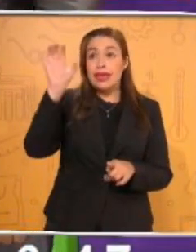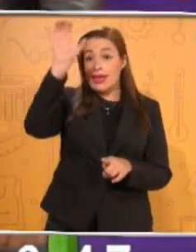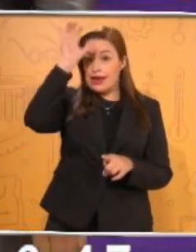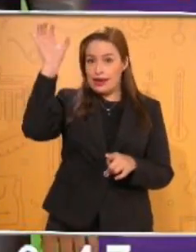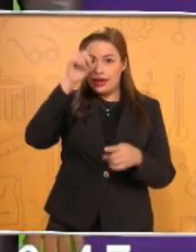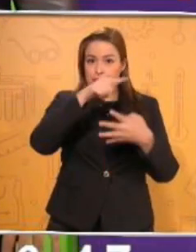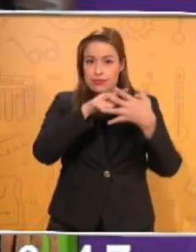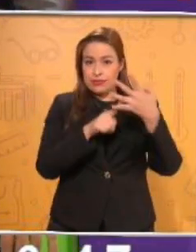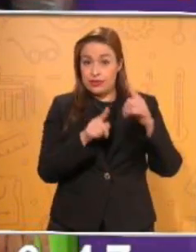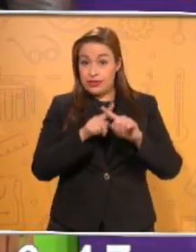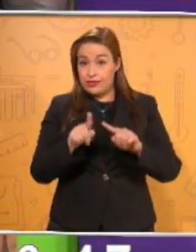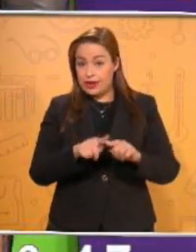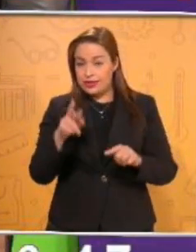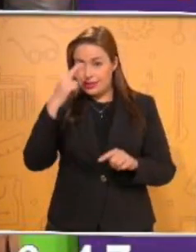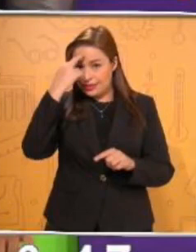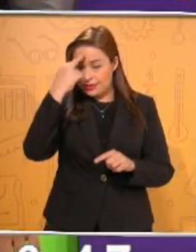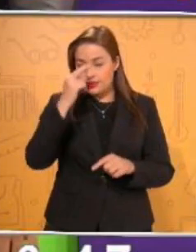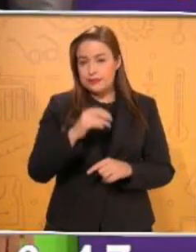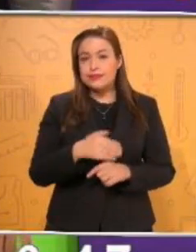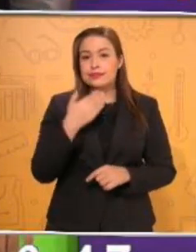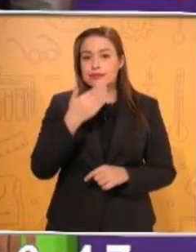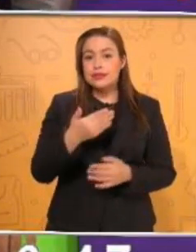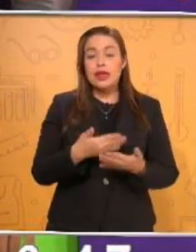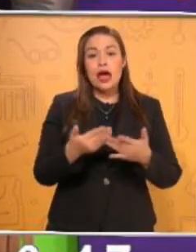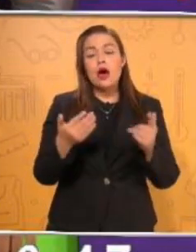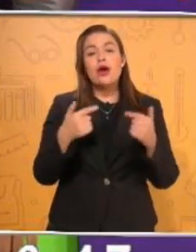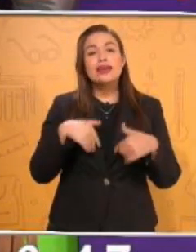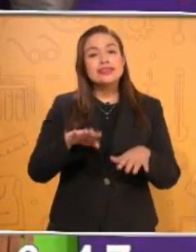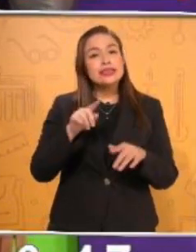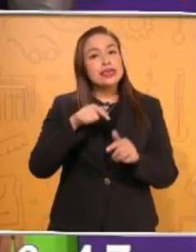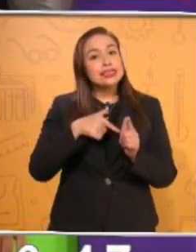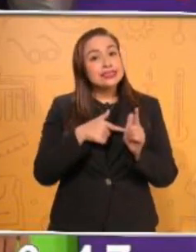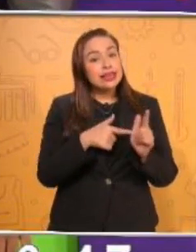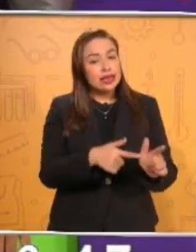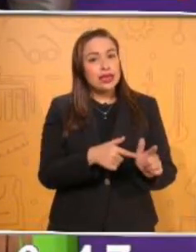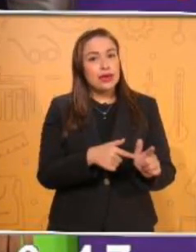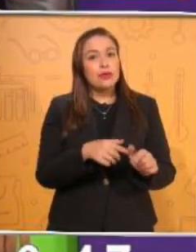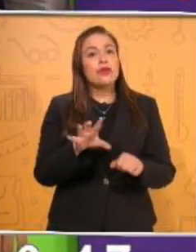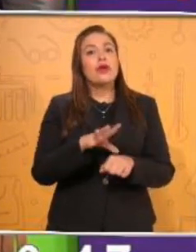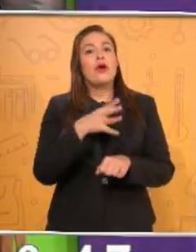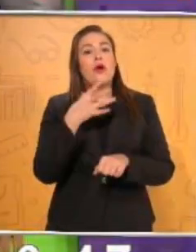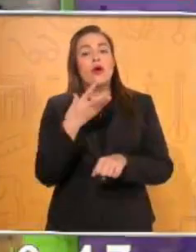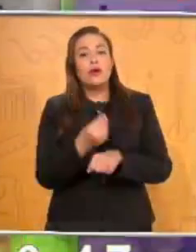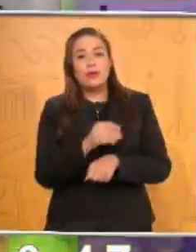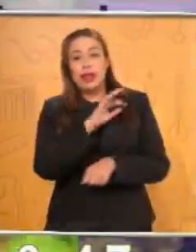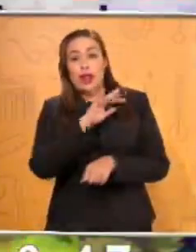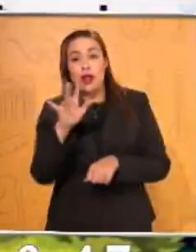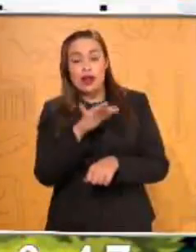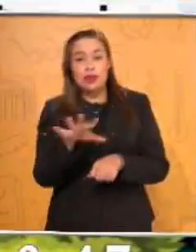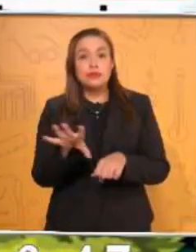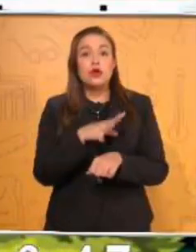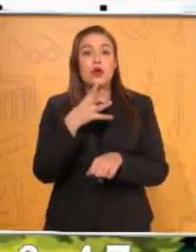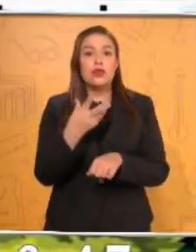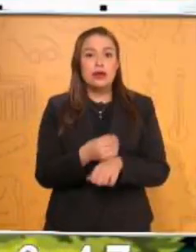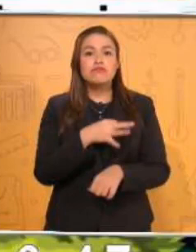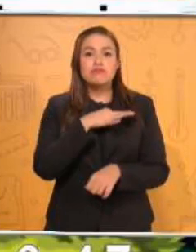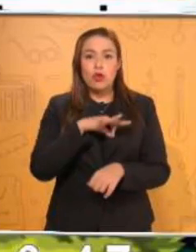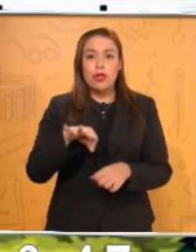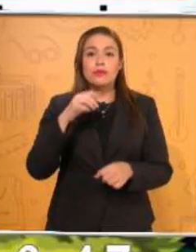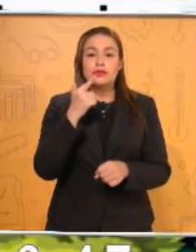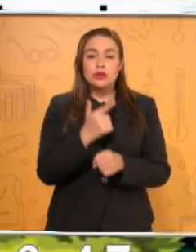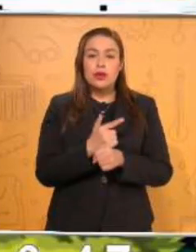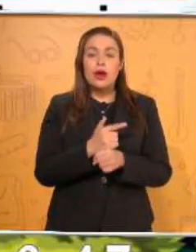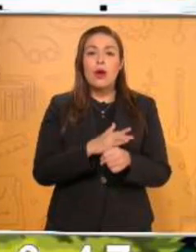Then, if we continue and we repeat and we read one more time, we can find